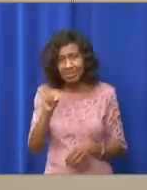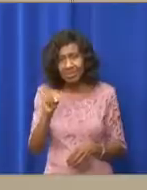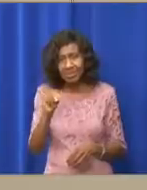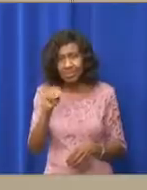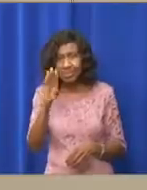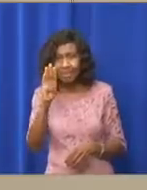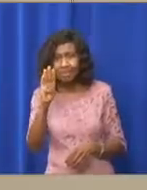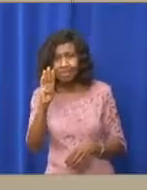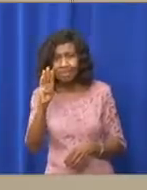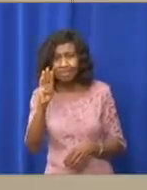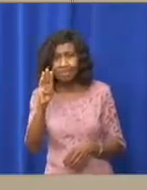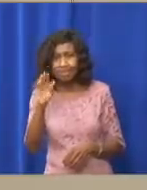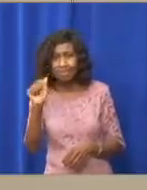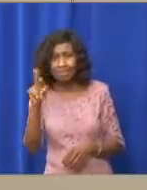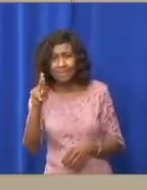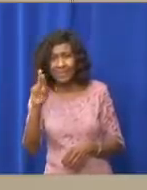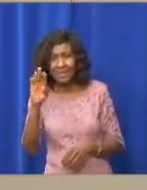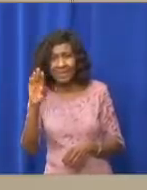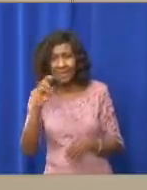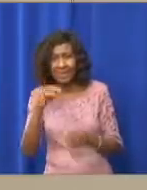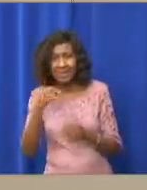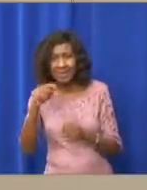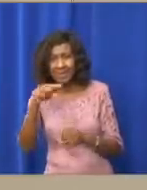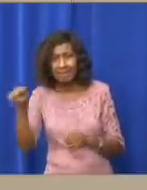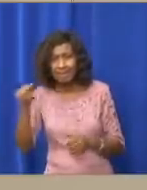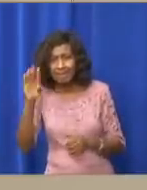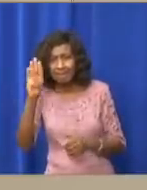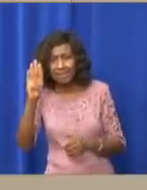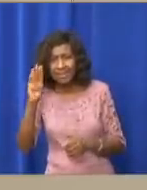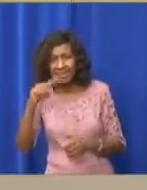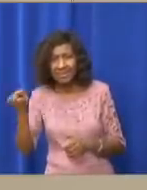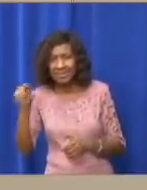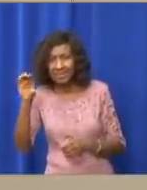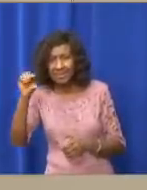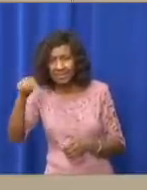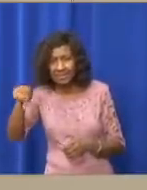of exercise. And the exercise requirements,